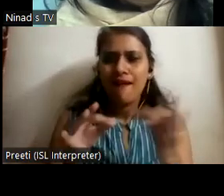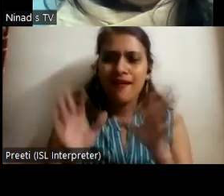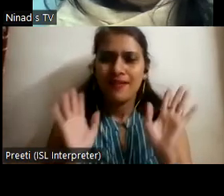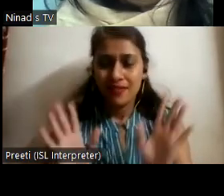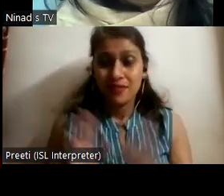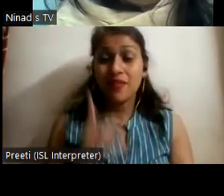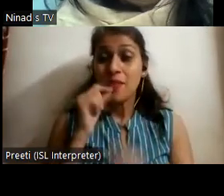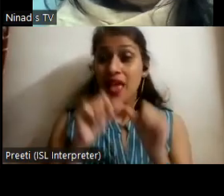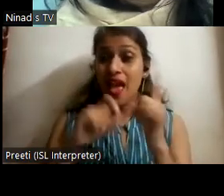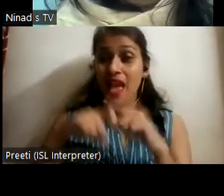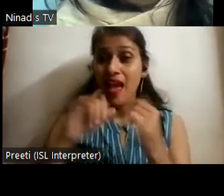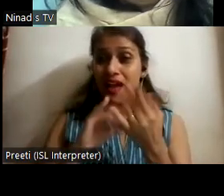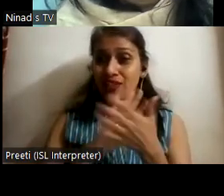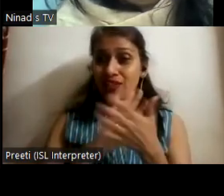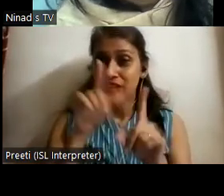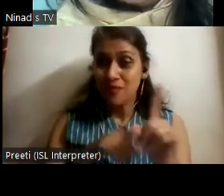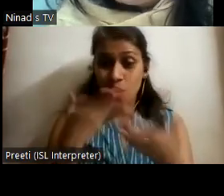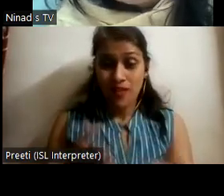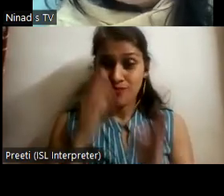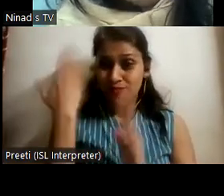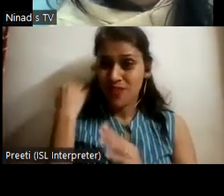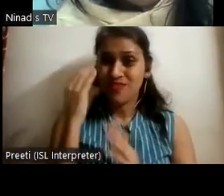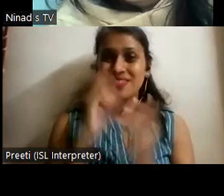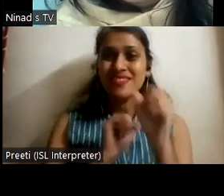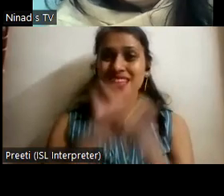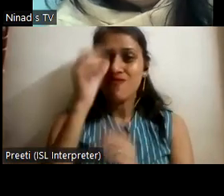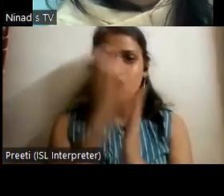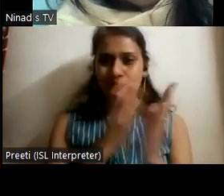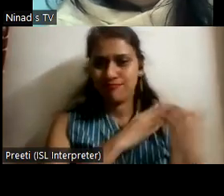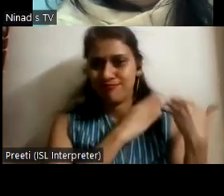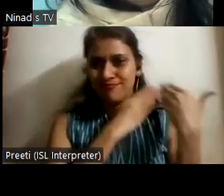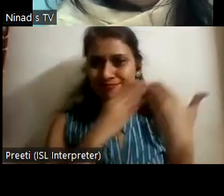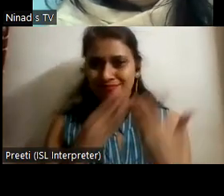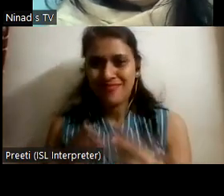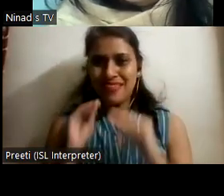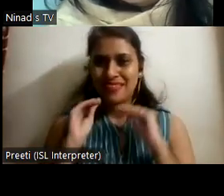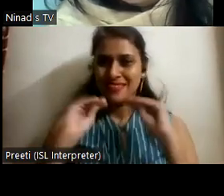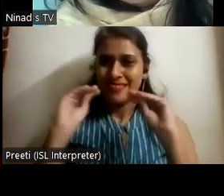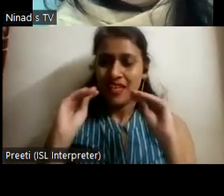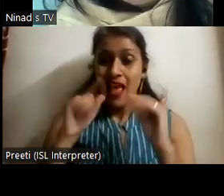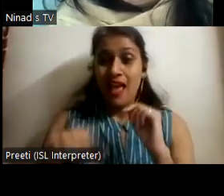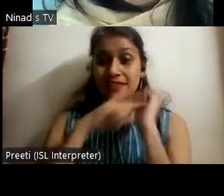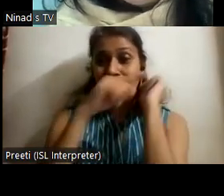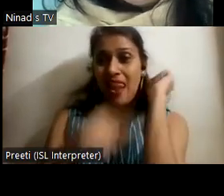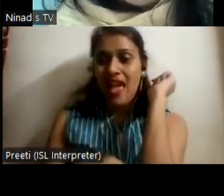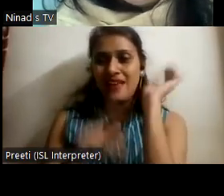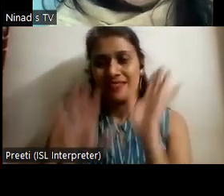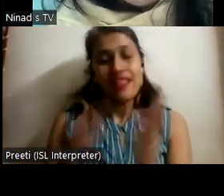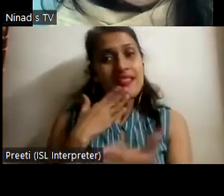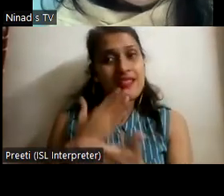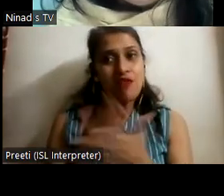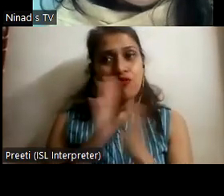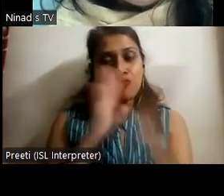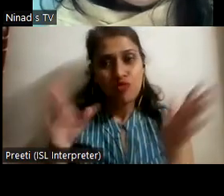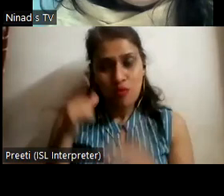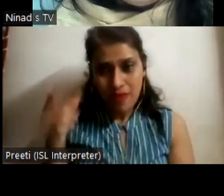is the last lecture of this certificate course. And, I'm very, very, very thankful to you and to all the resource persons who have